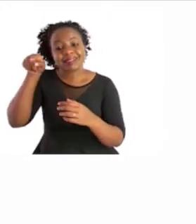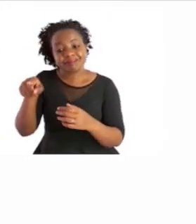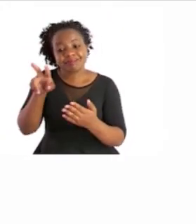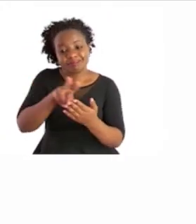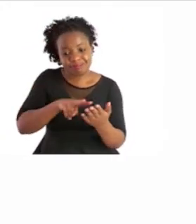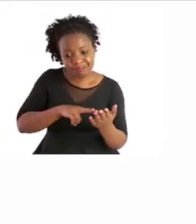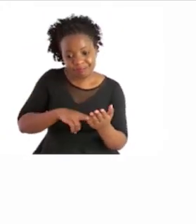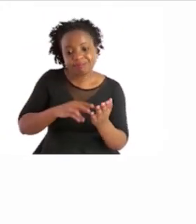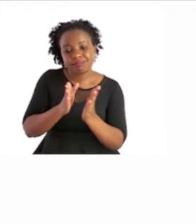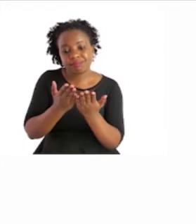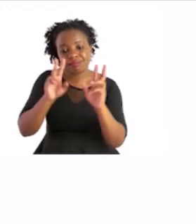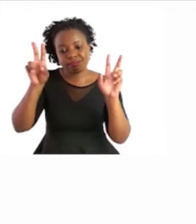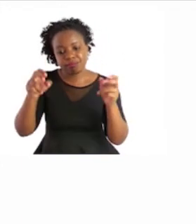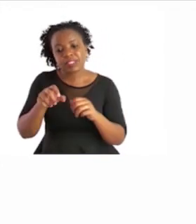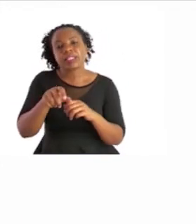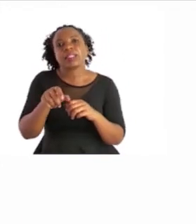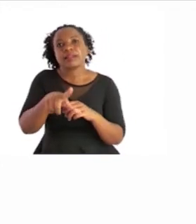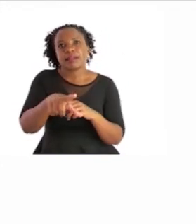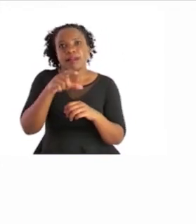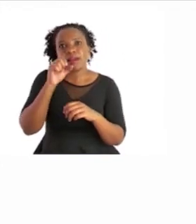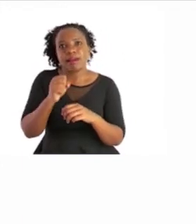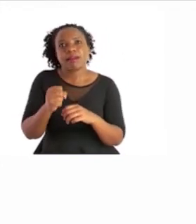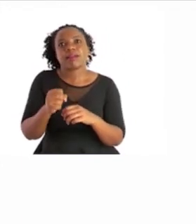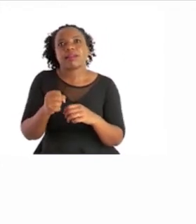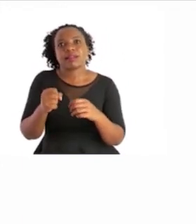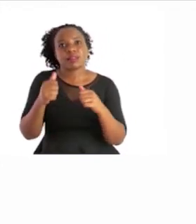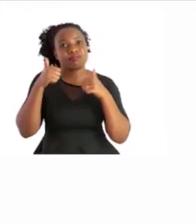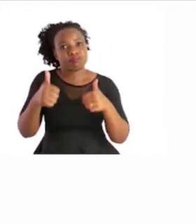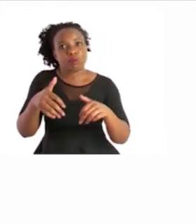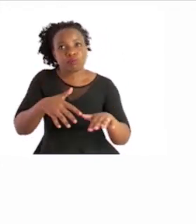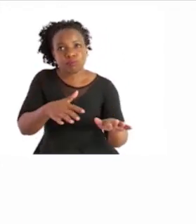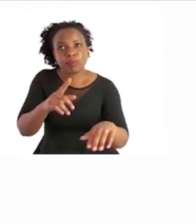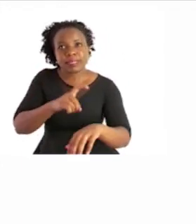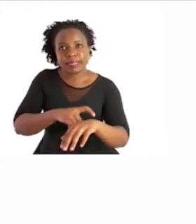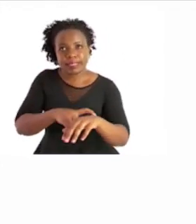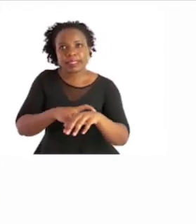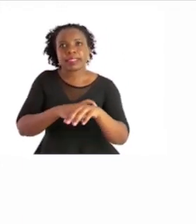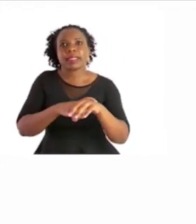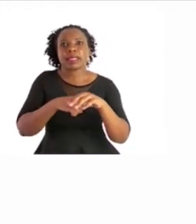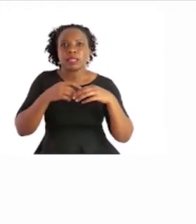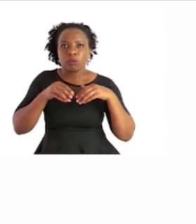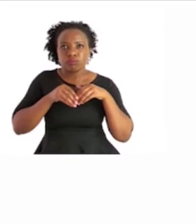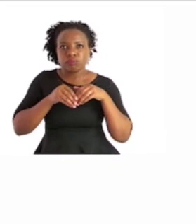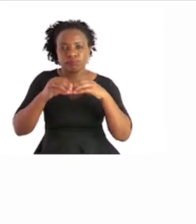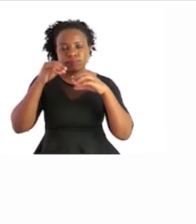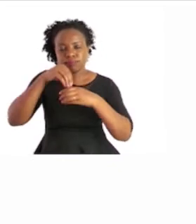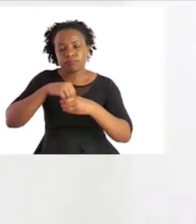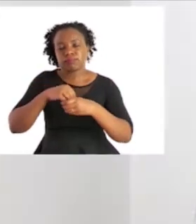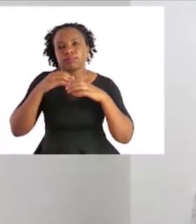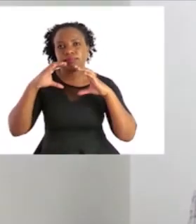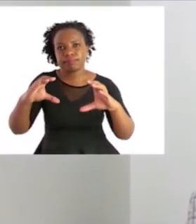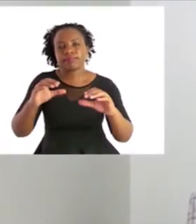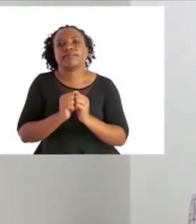Flood, by Hope Dube while he travels to the bus. So, we are